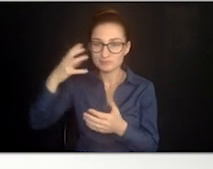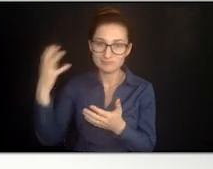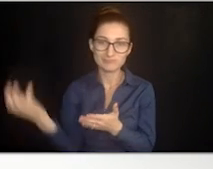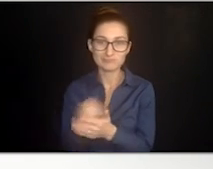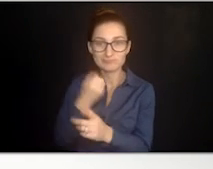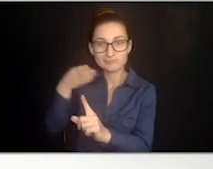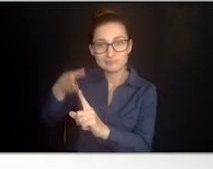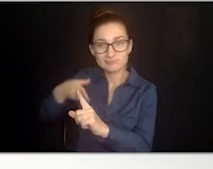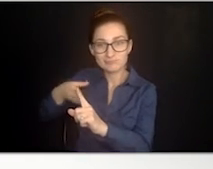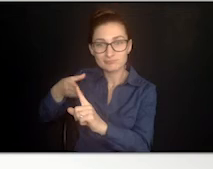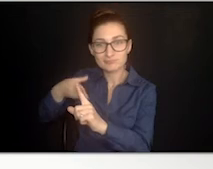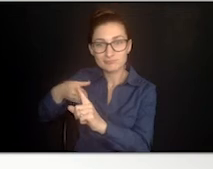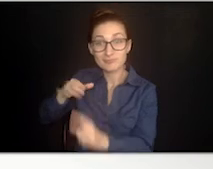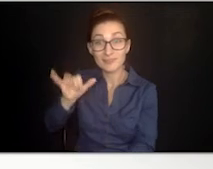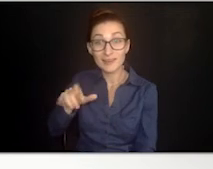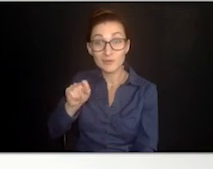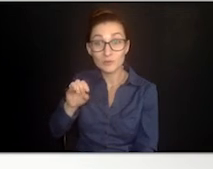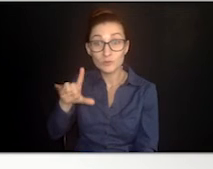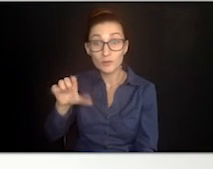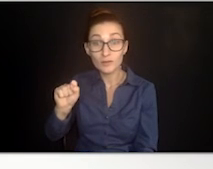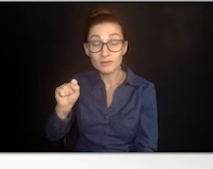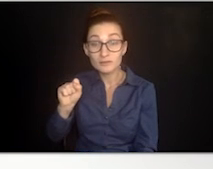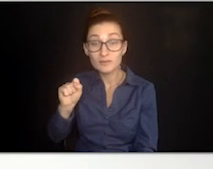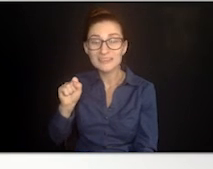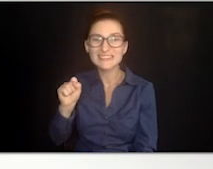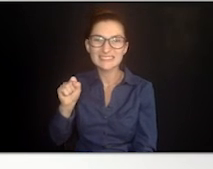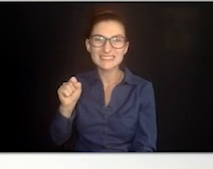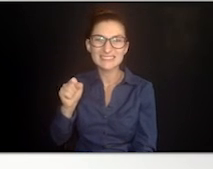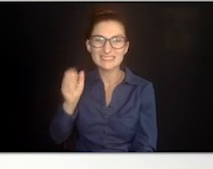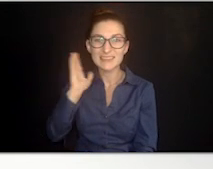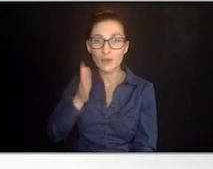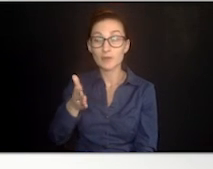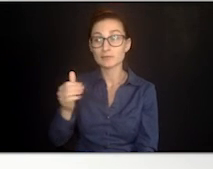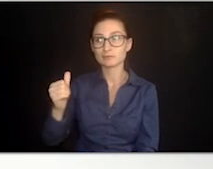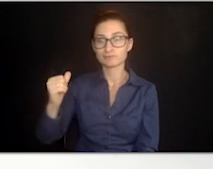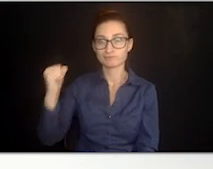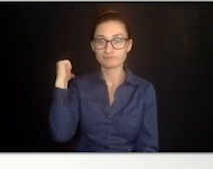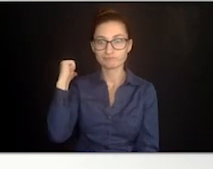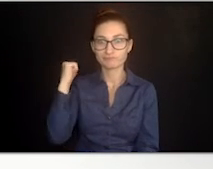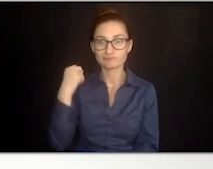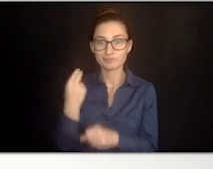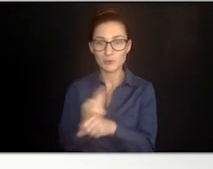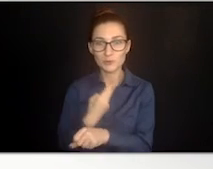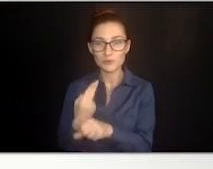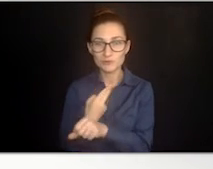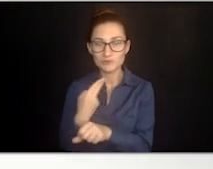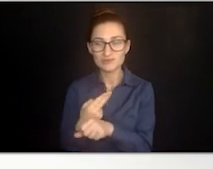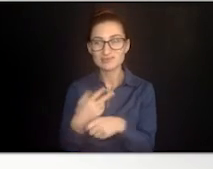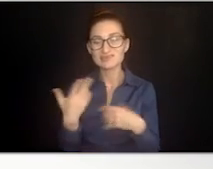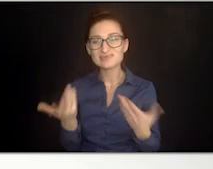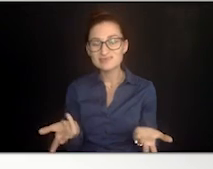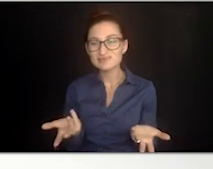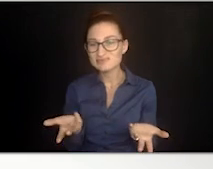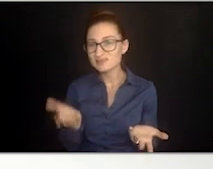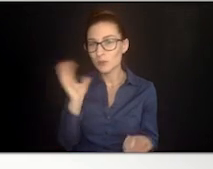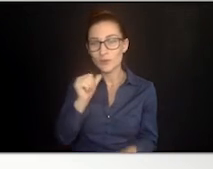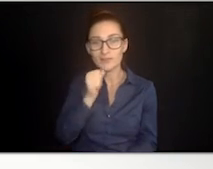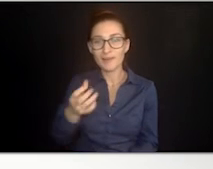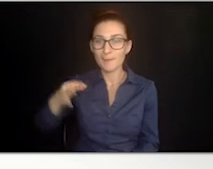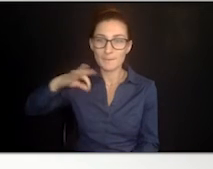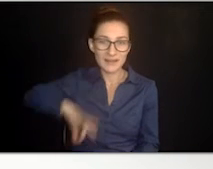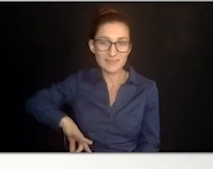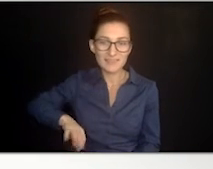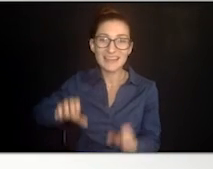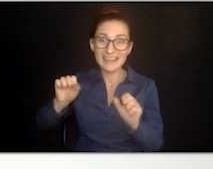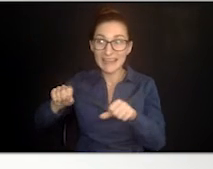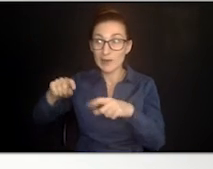use, then they will start refusing to use it. and that doesn't benefit them, and sometimes it can